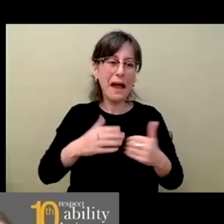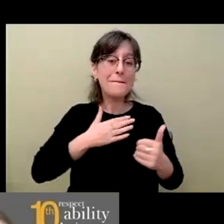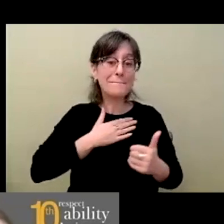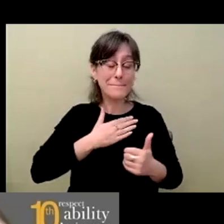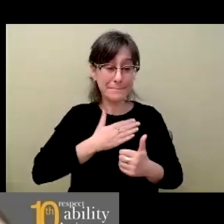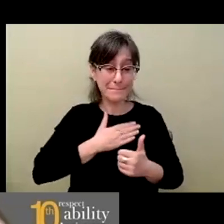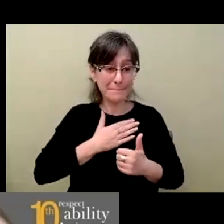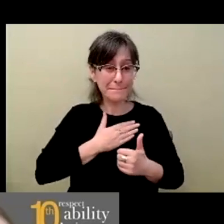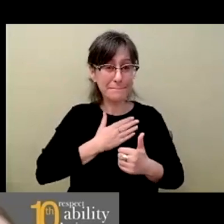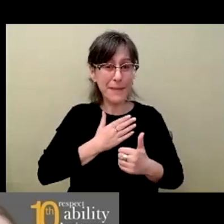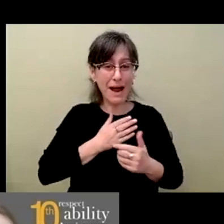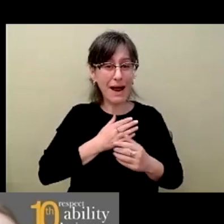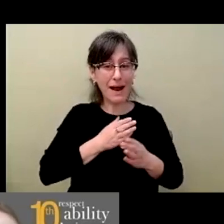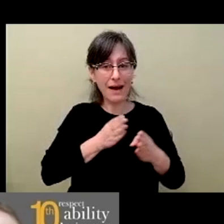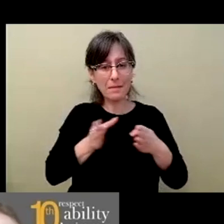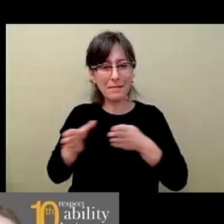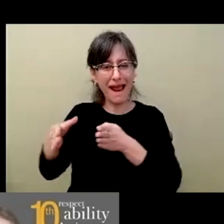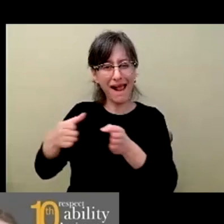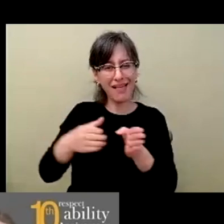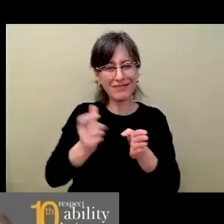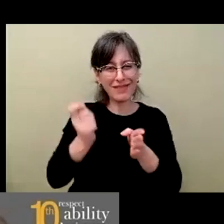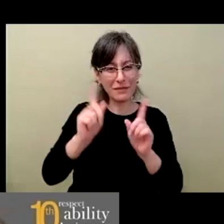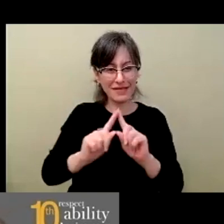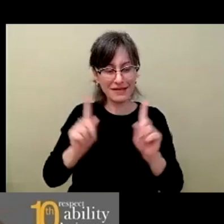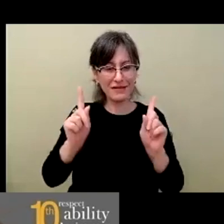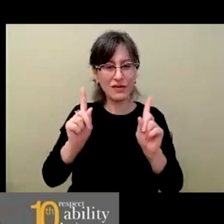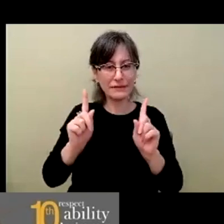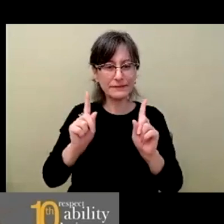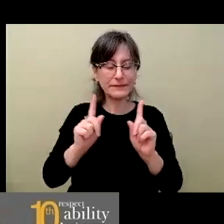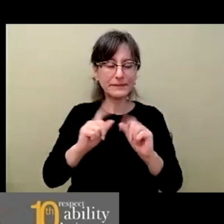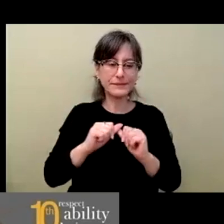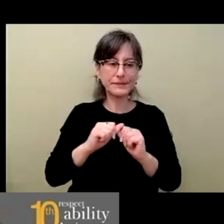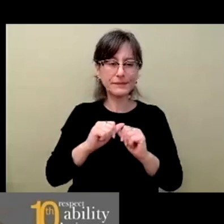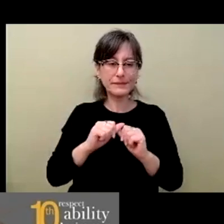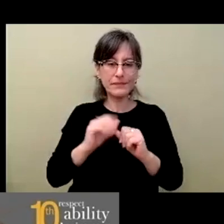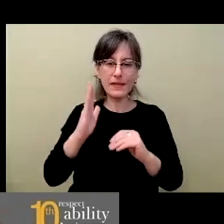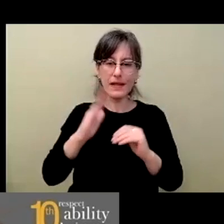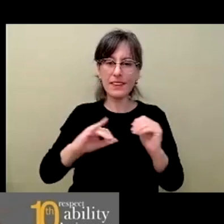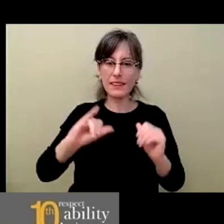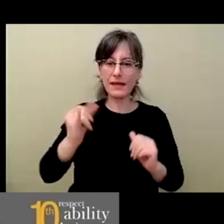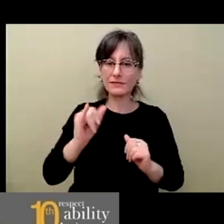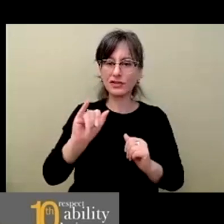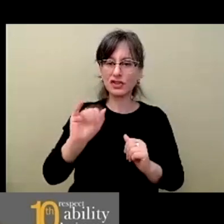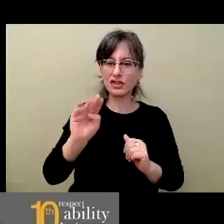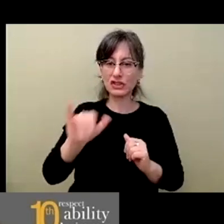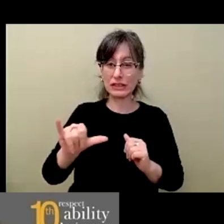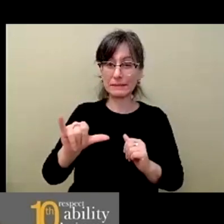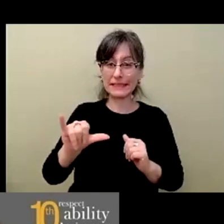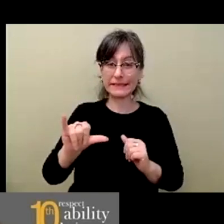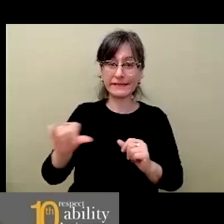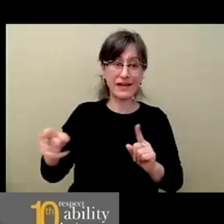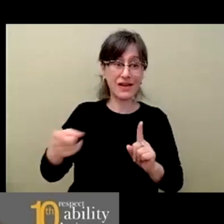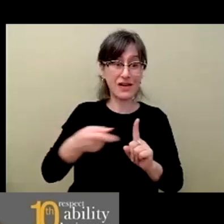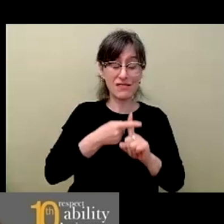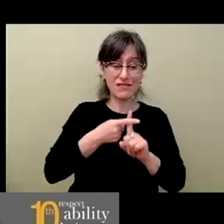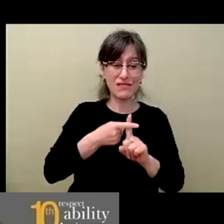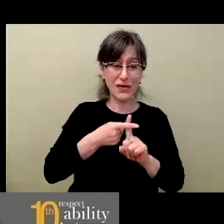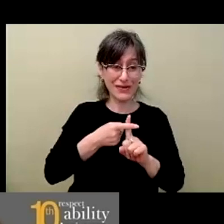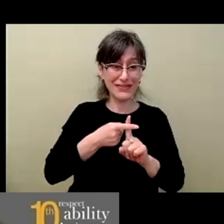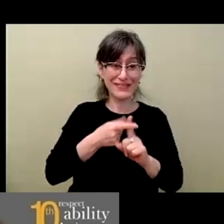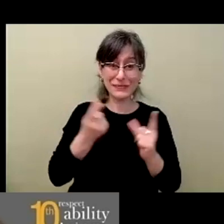my path was a little different than Jimmy's, which is to say, first I had to